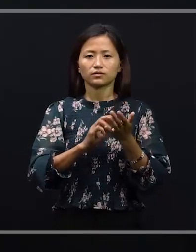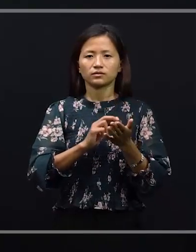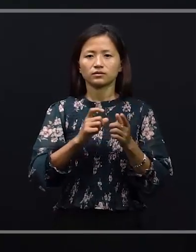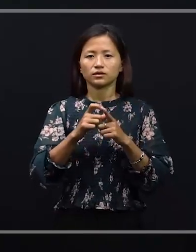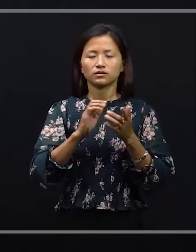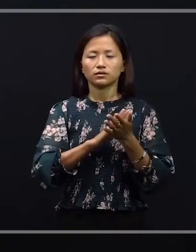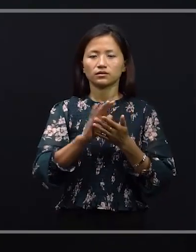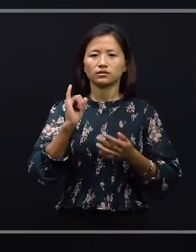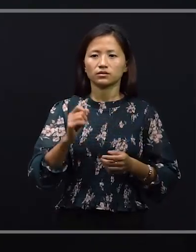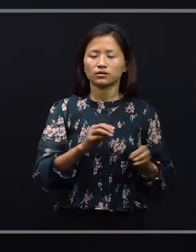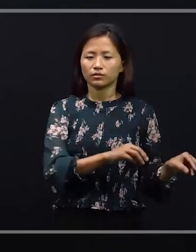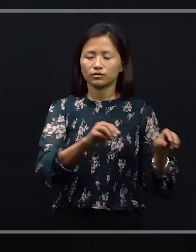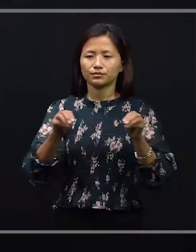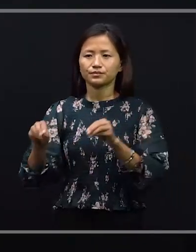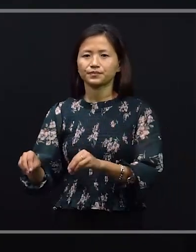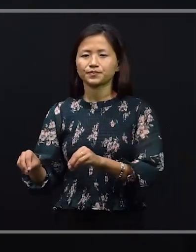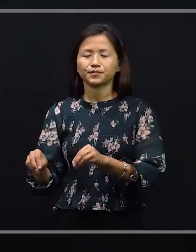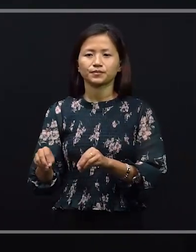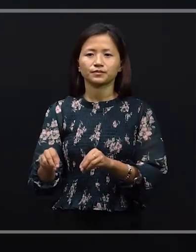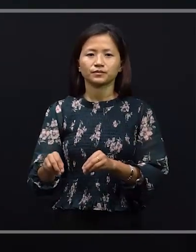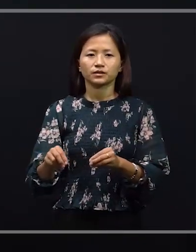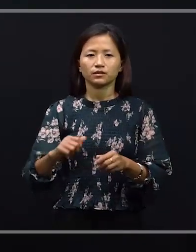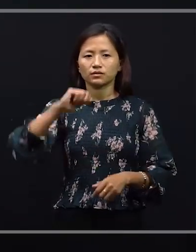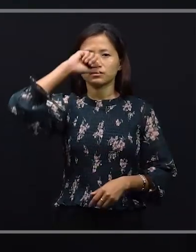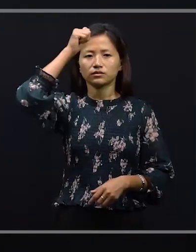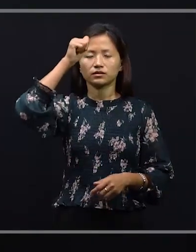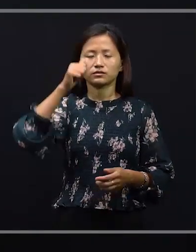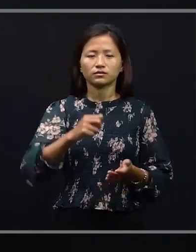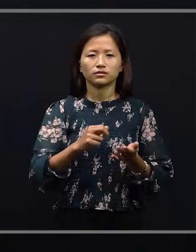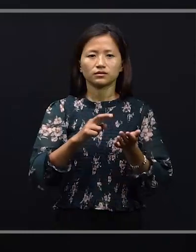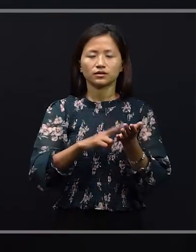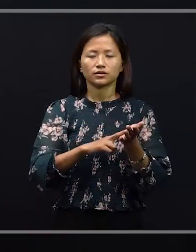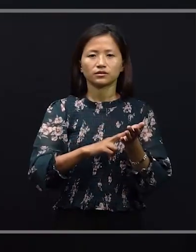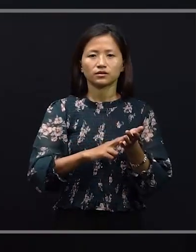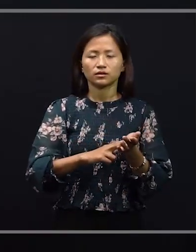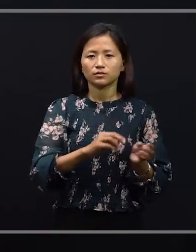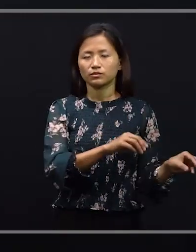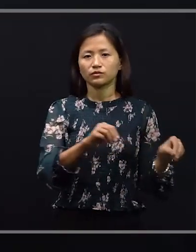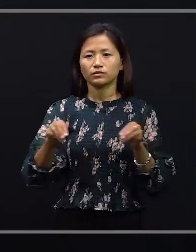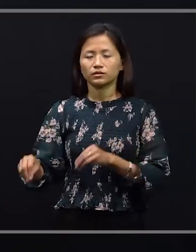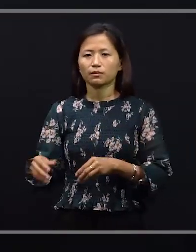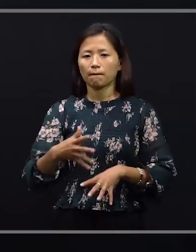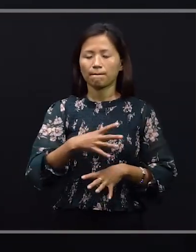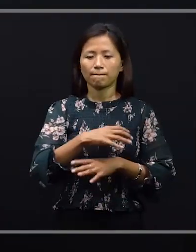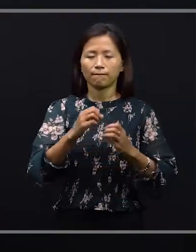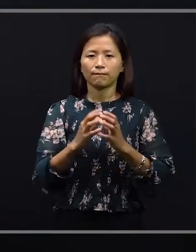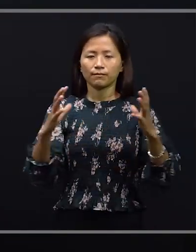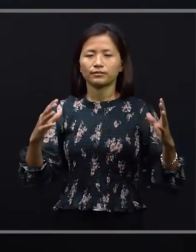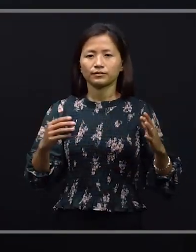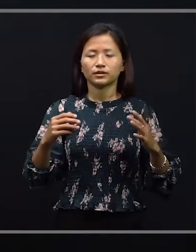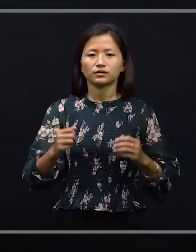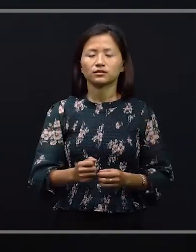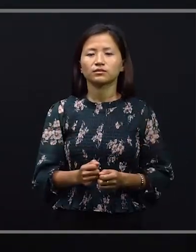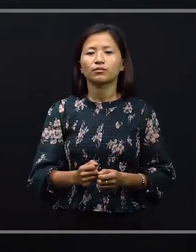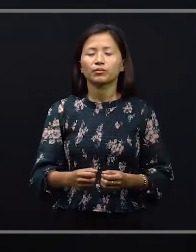the movement, that is the Indian national movement, it became a mass movement, because since he